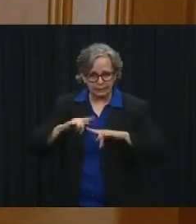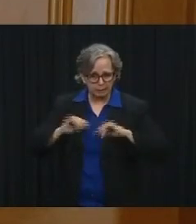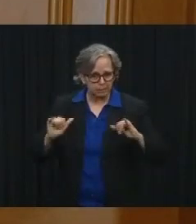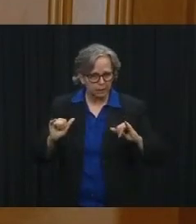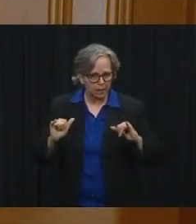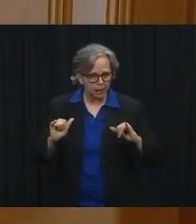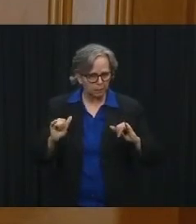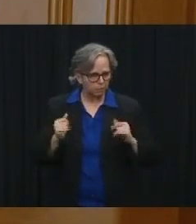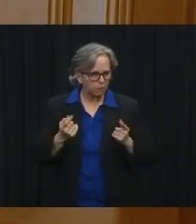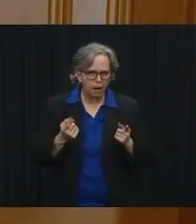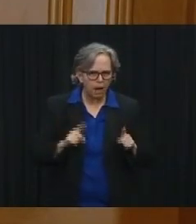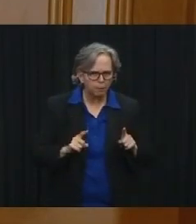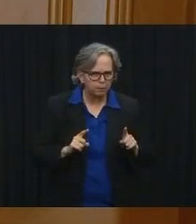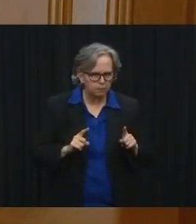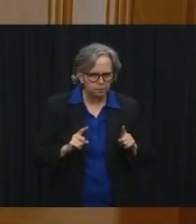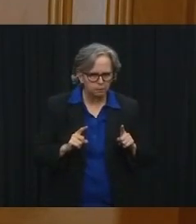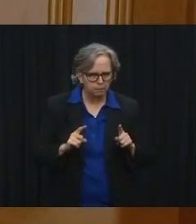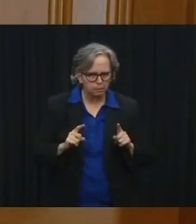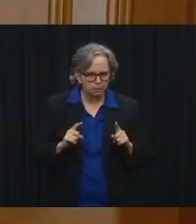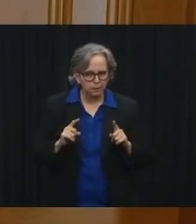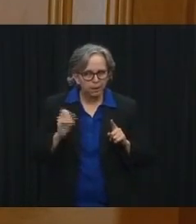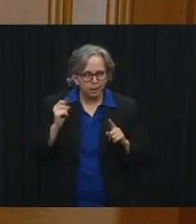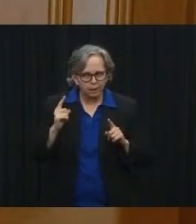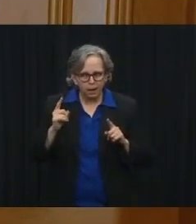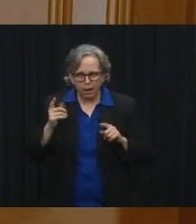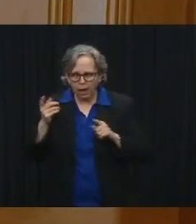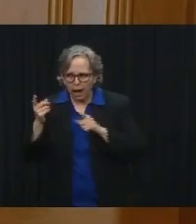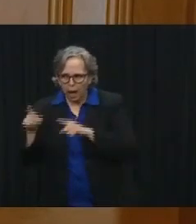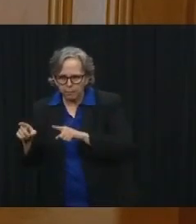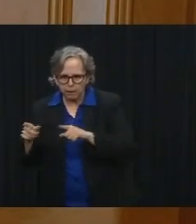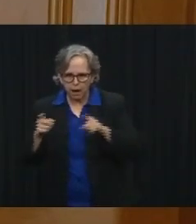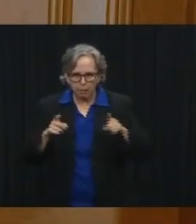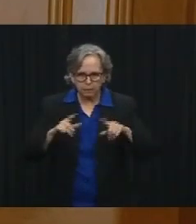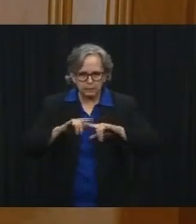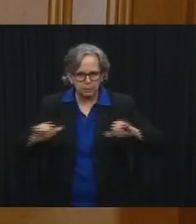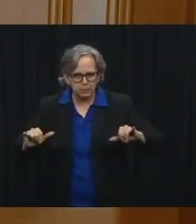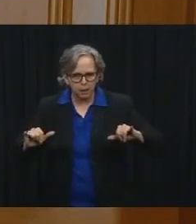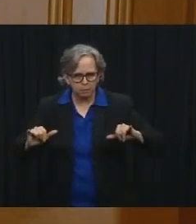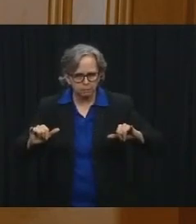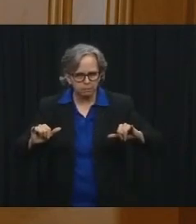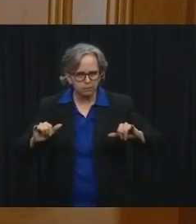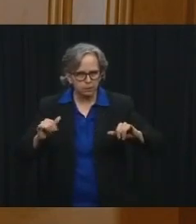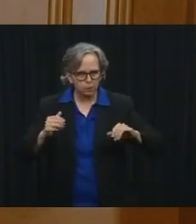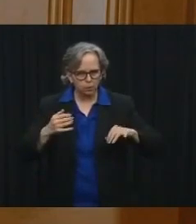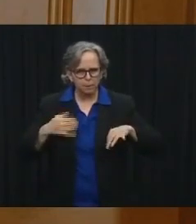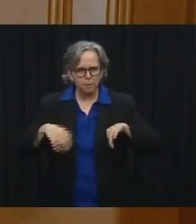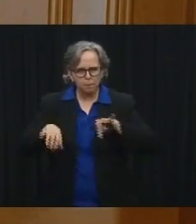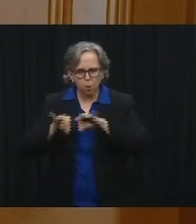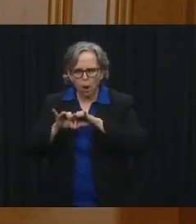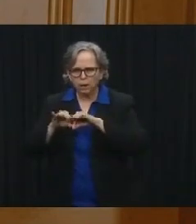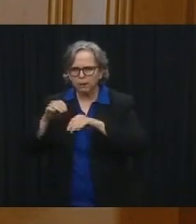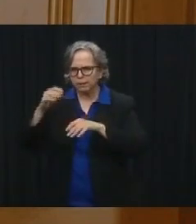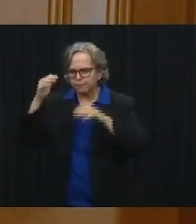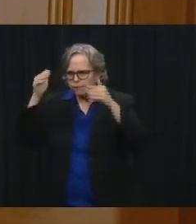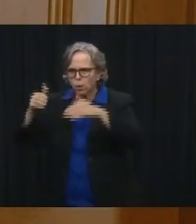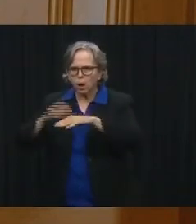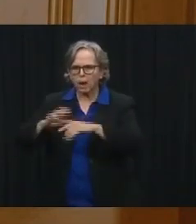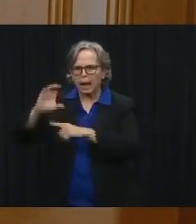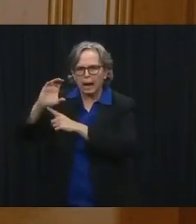the other thing that we're doing is really working on capacity. And this is something that Dr. Acton,